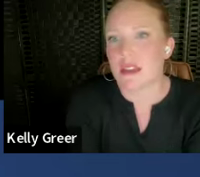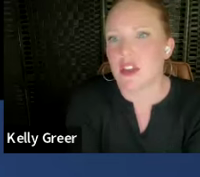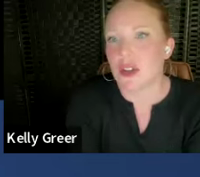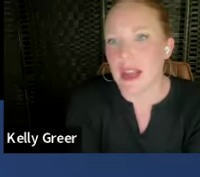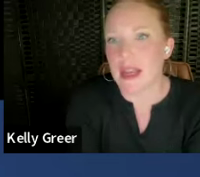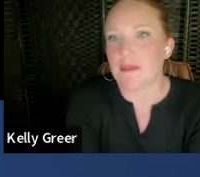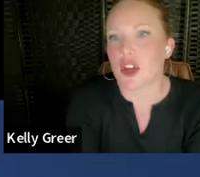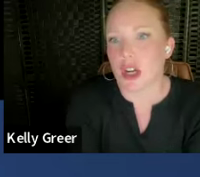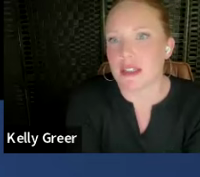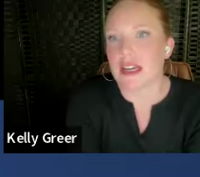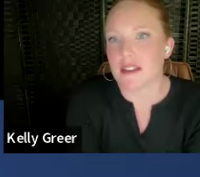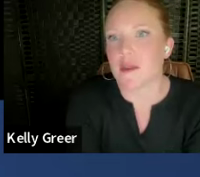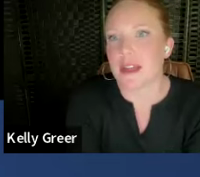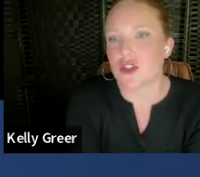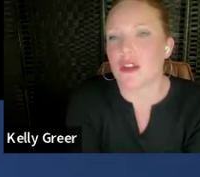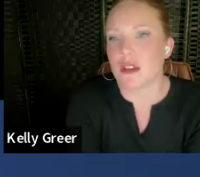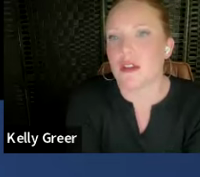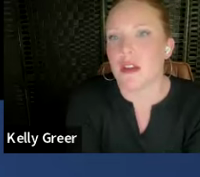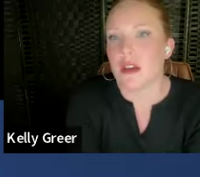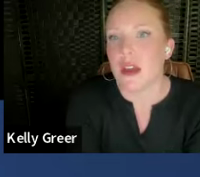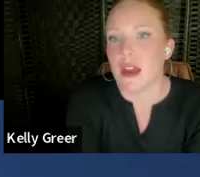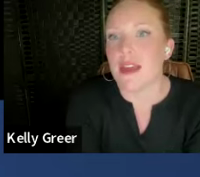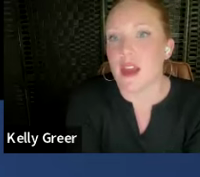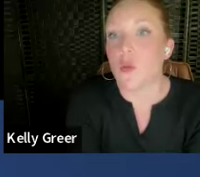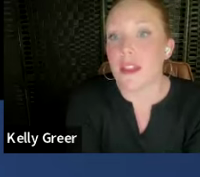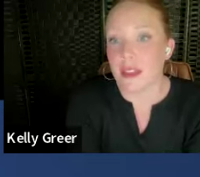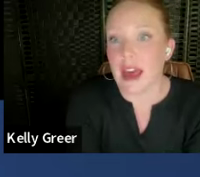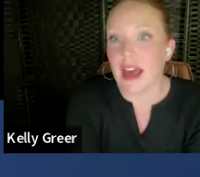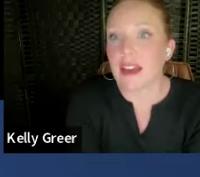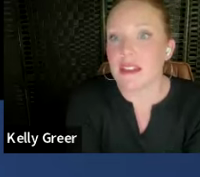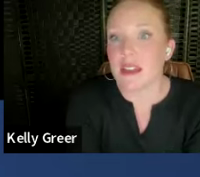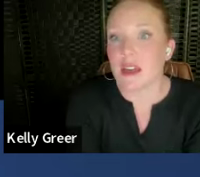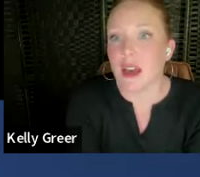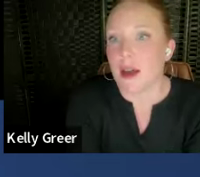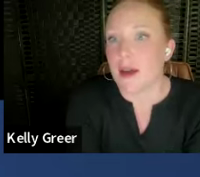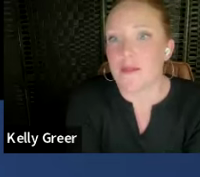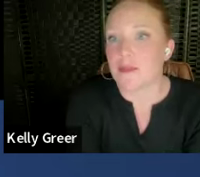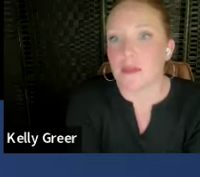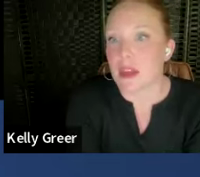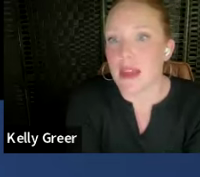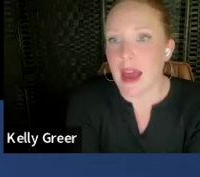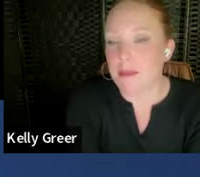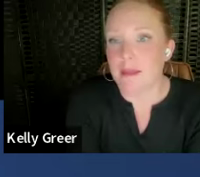residence, your name, your contact information. And then with that,